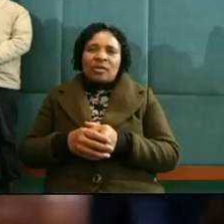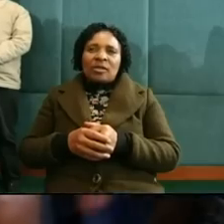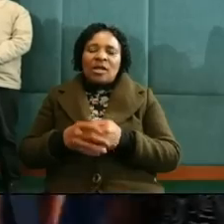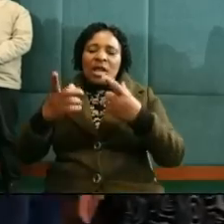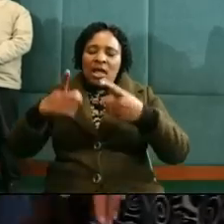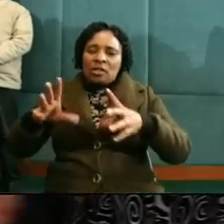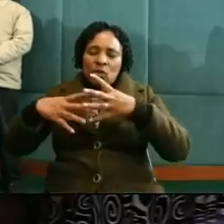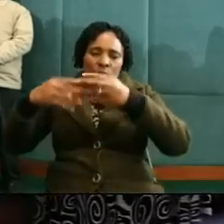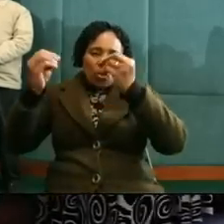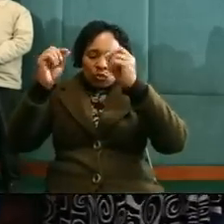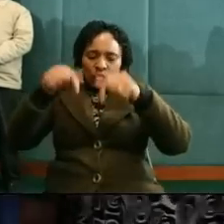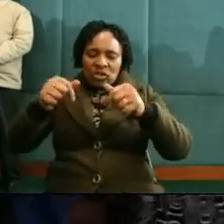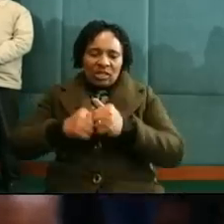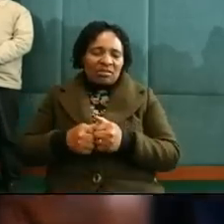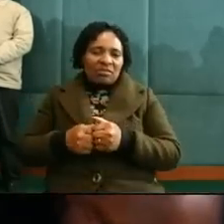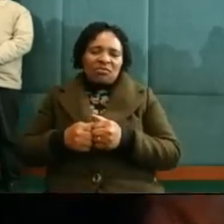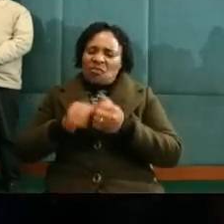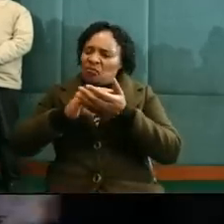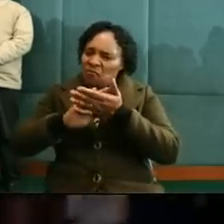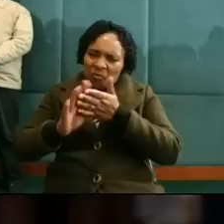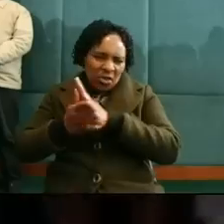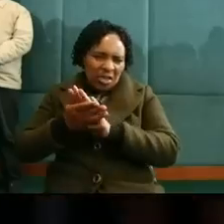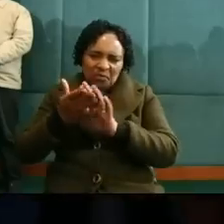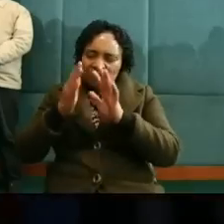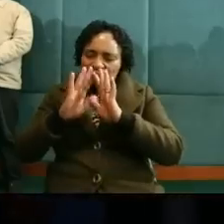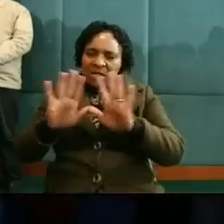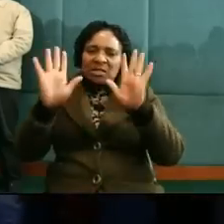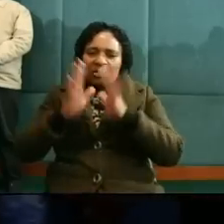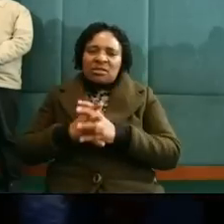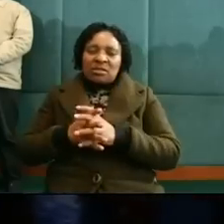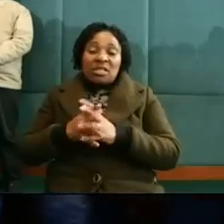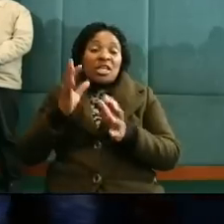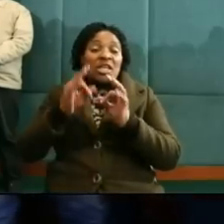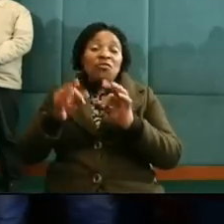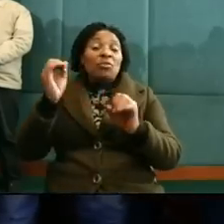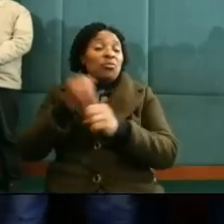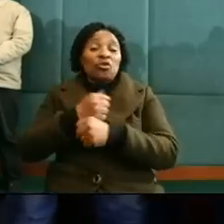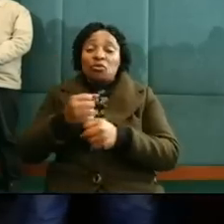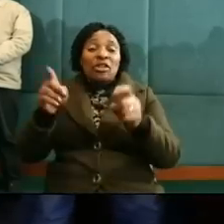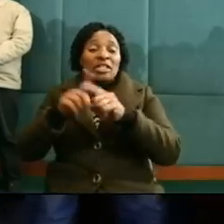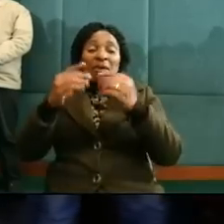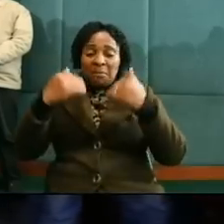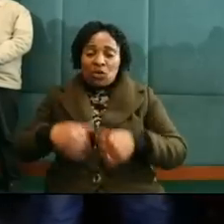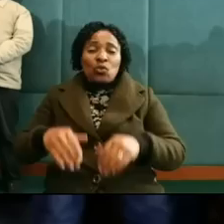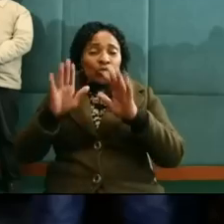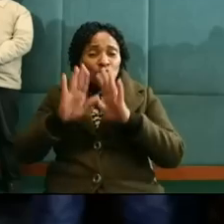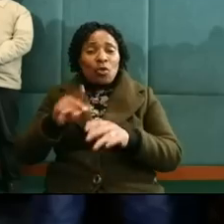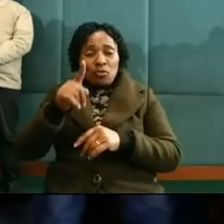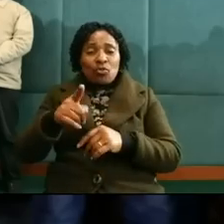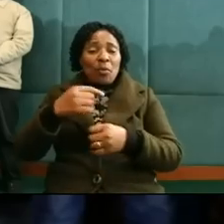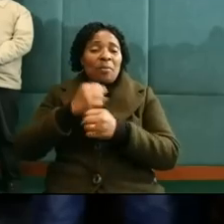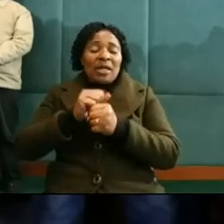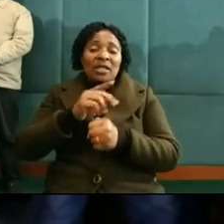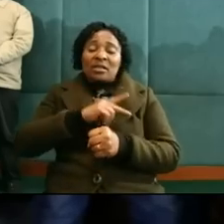today. Let it go, let it go, let it go. Because if you don't, that same person will stop you from making it